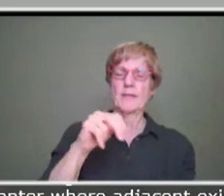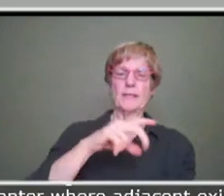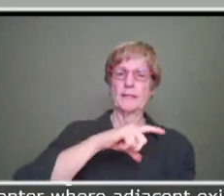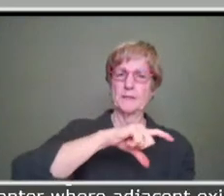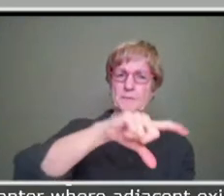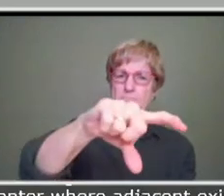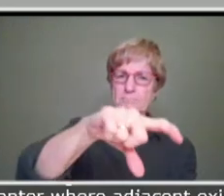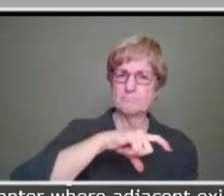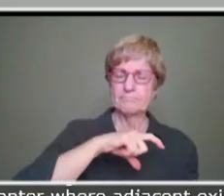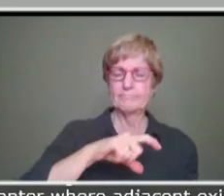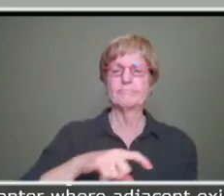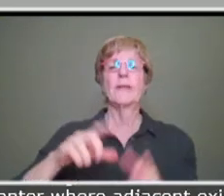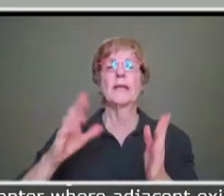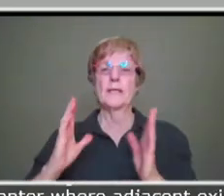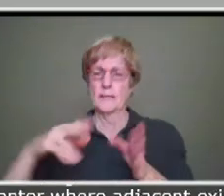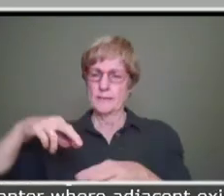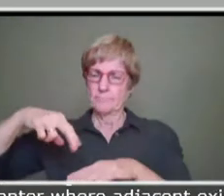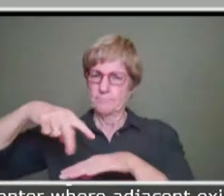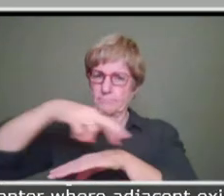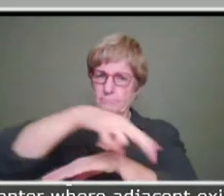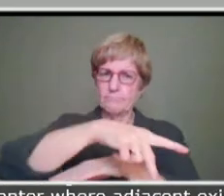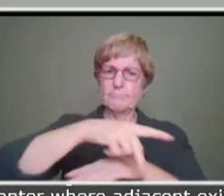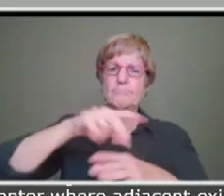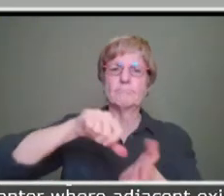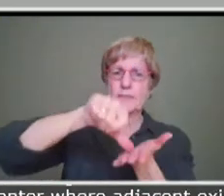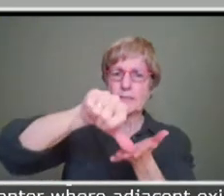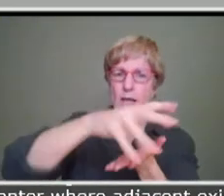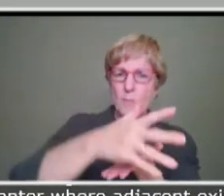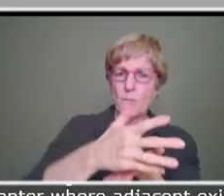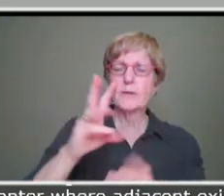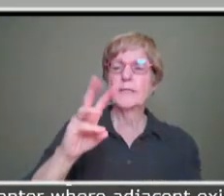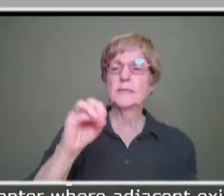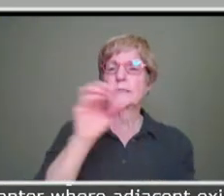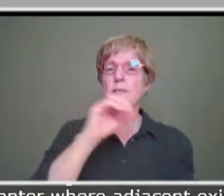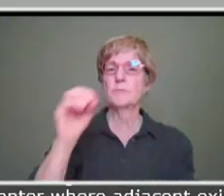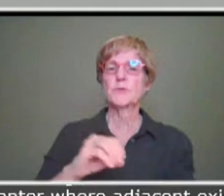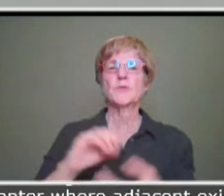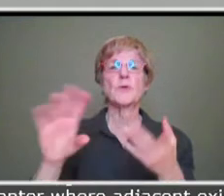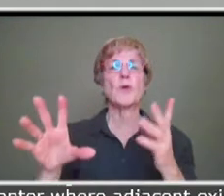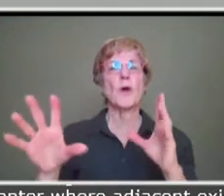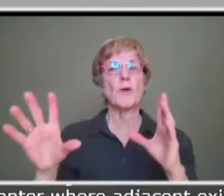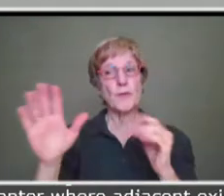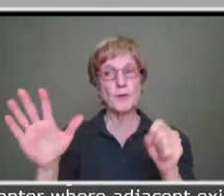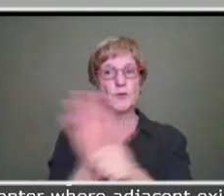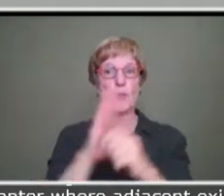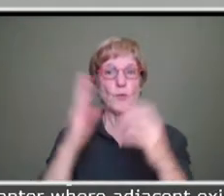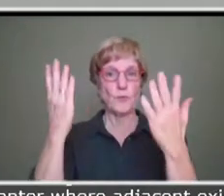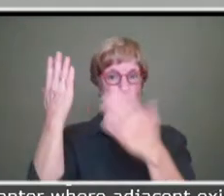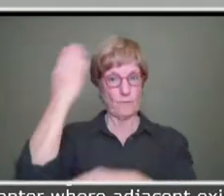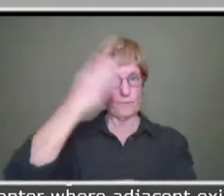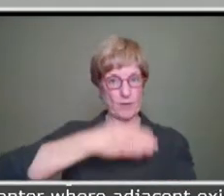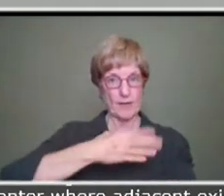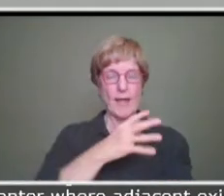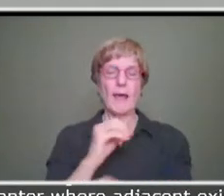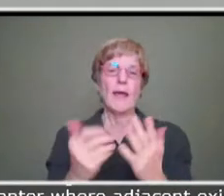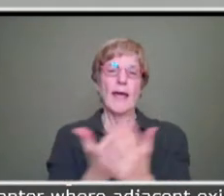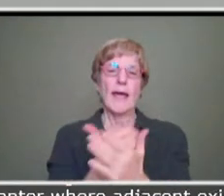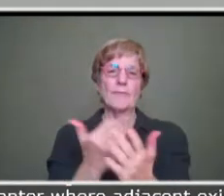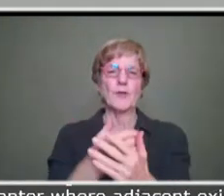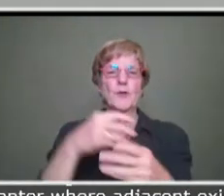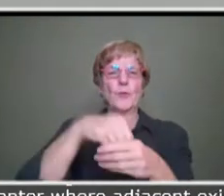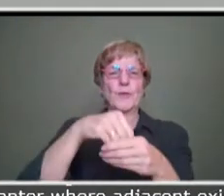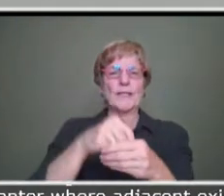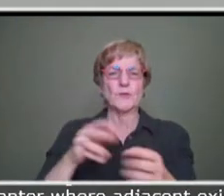eight foot sidewalk uh pledges that buildings will front a minimum of 60 percent of the total Street Frontage of perimeter Point as well as the new internal public Street